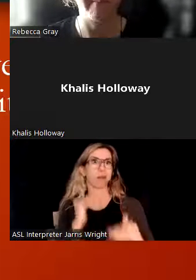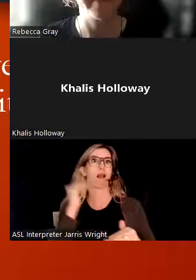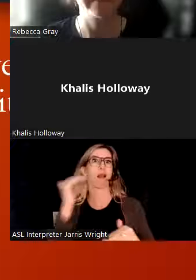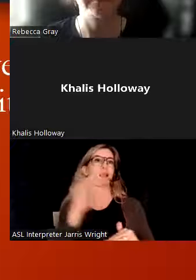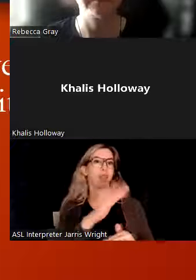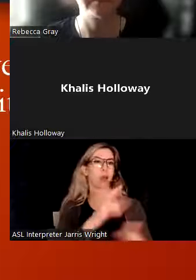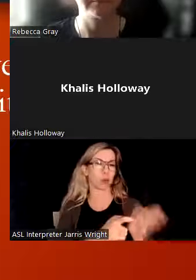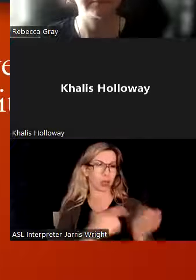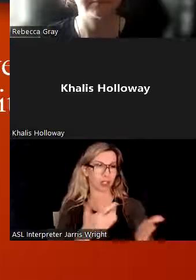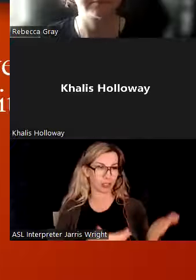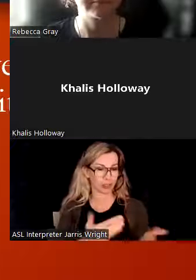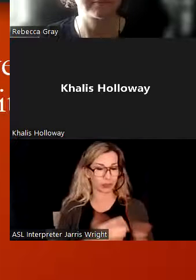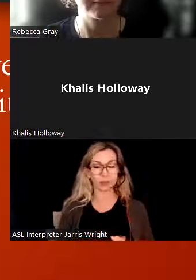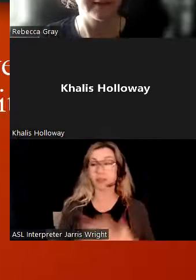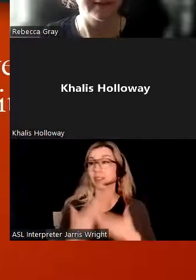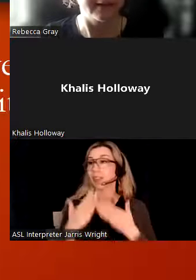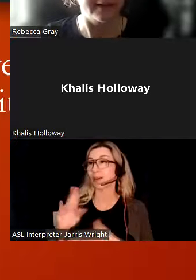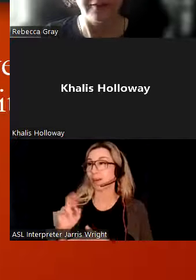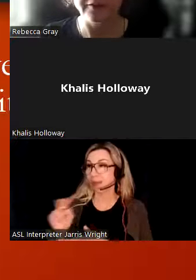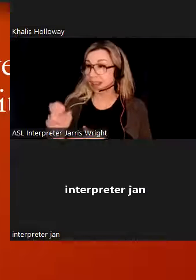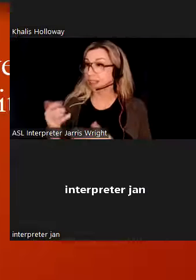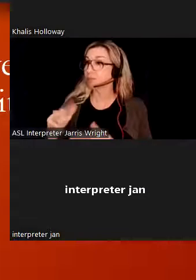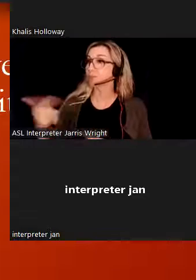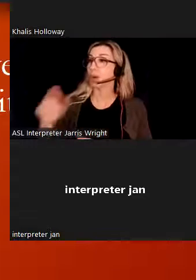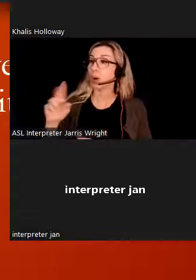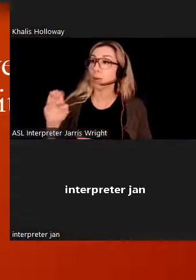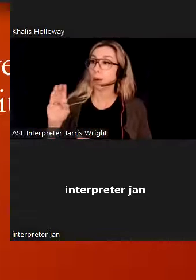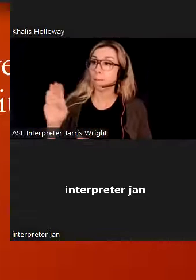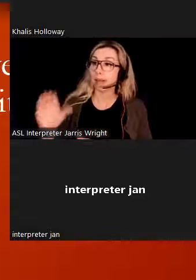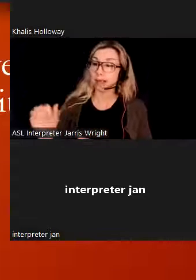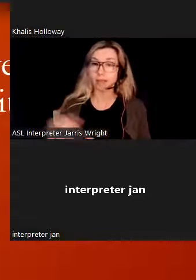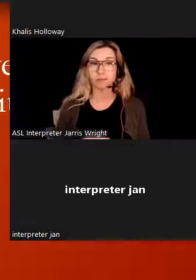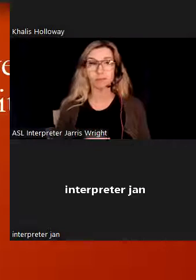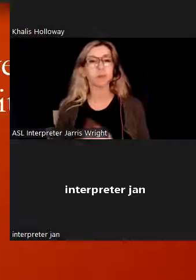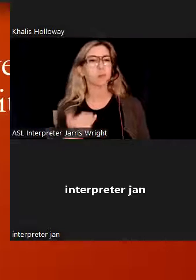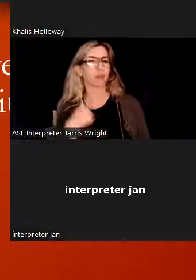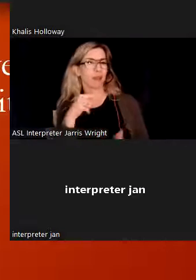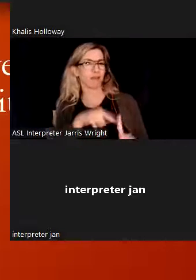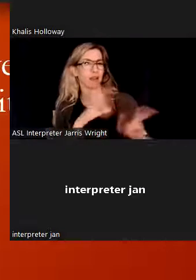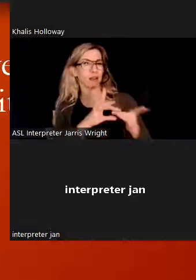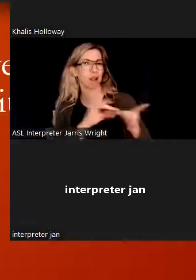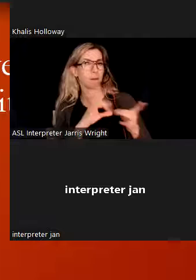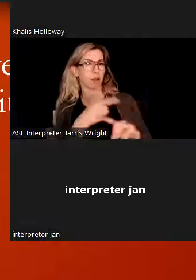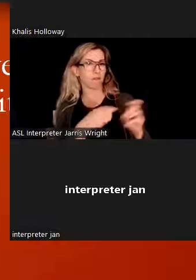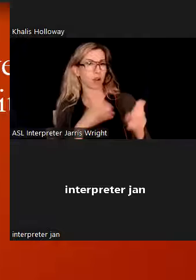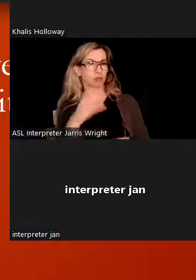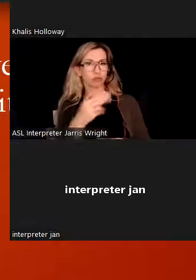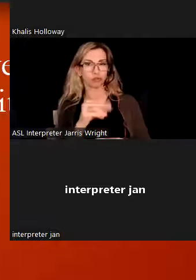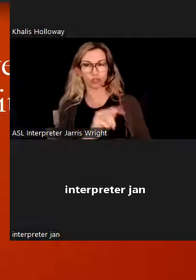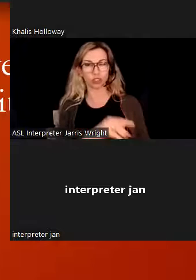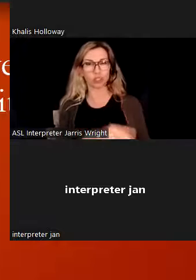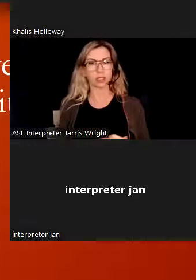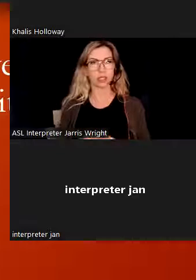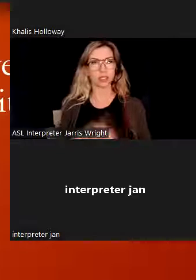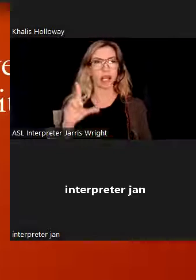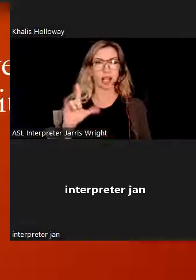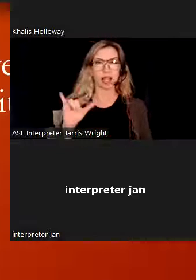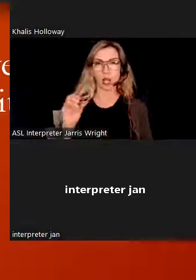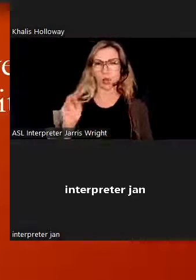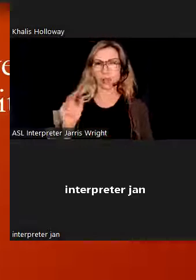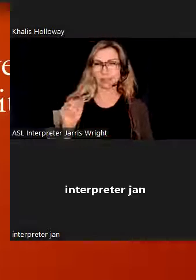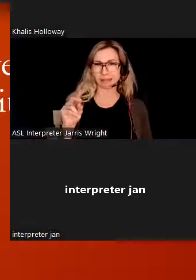Thank you, Renee. Rebecca? These are comments from the chat. First, Layatunde